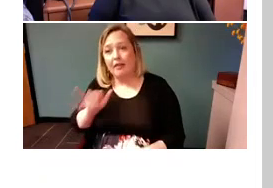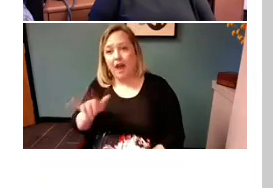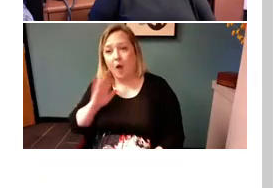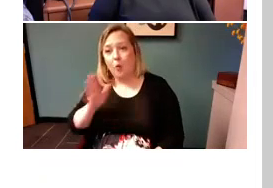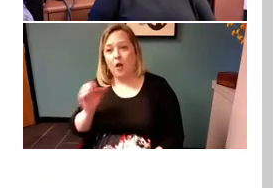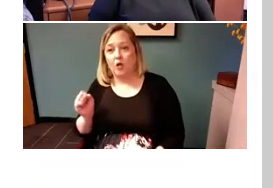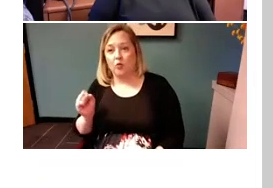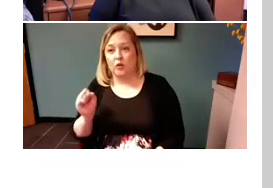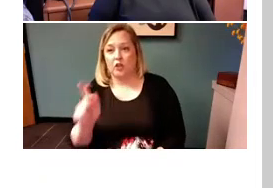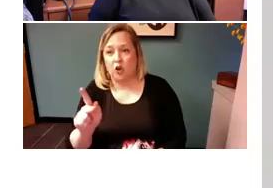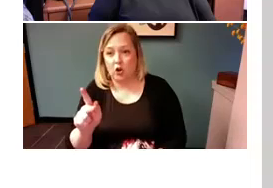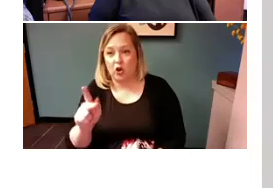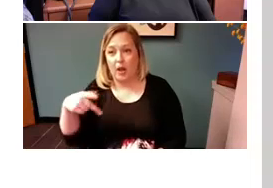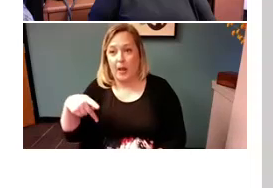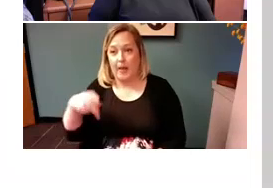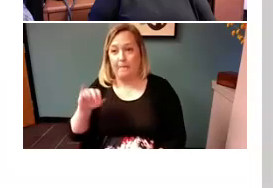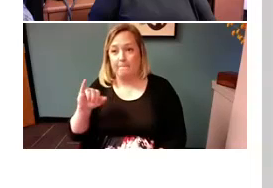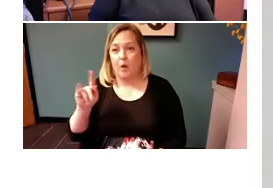this pointer p1.